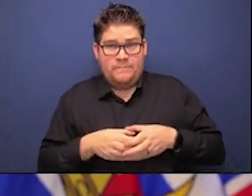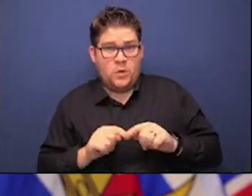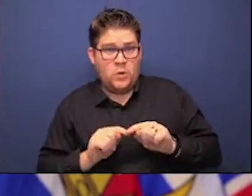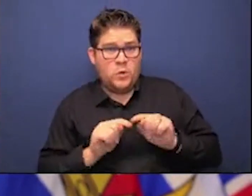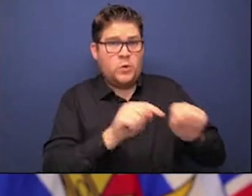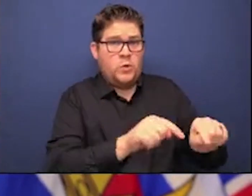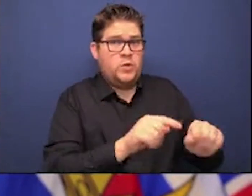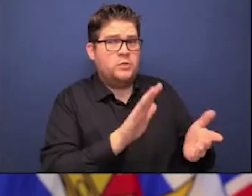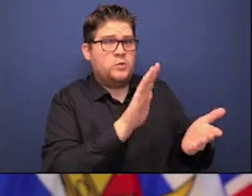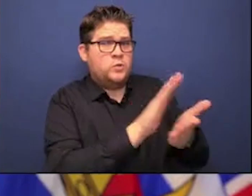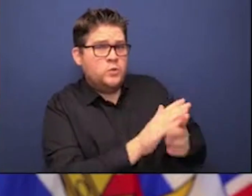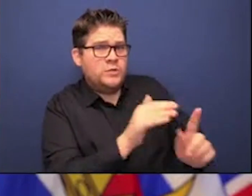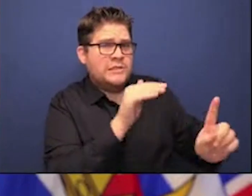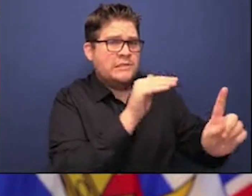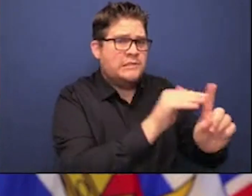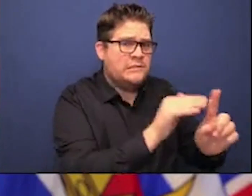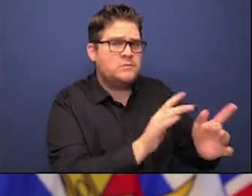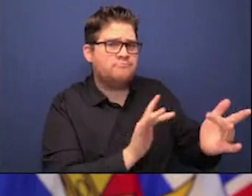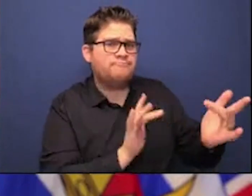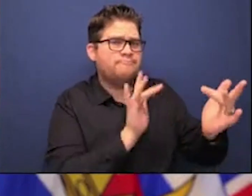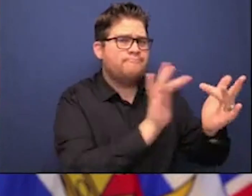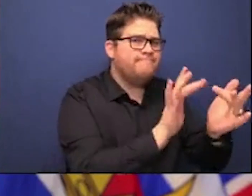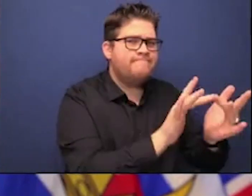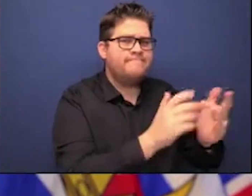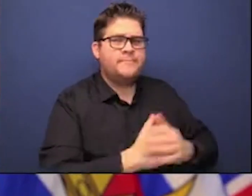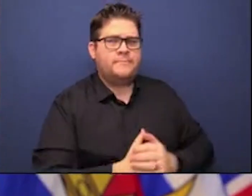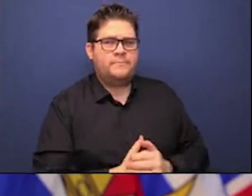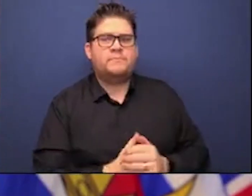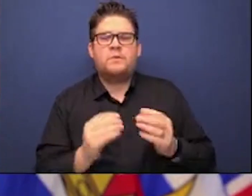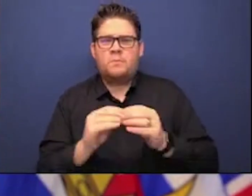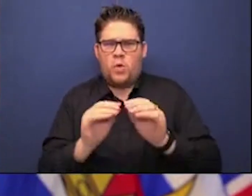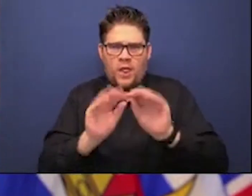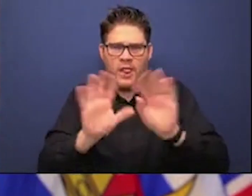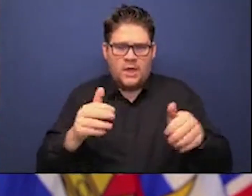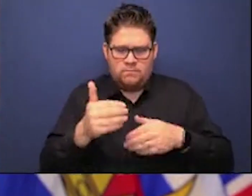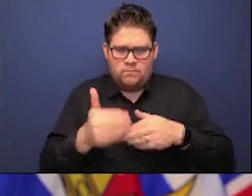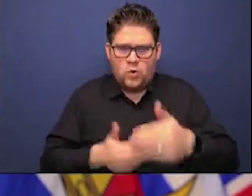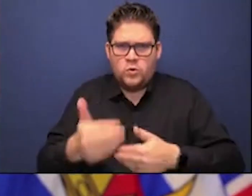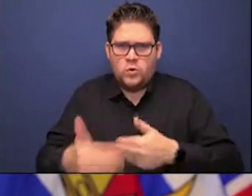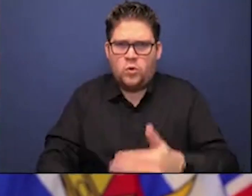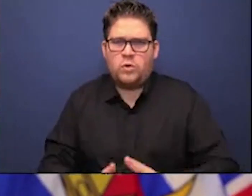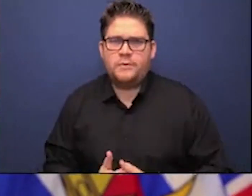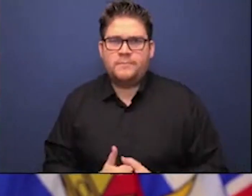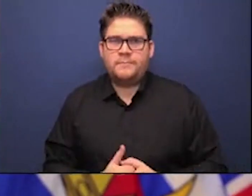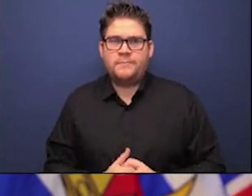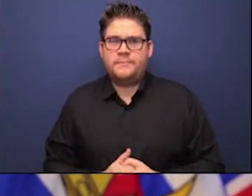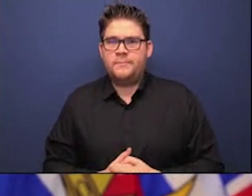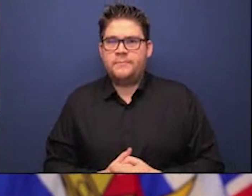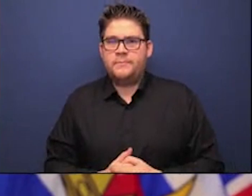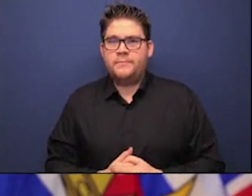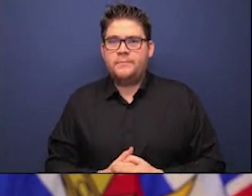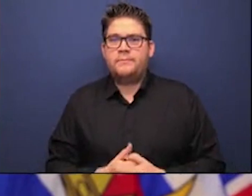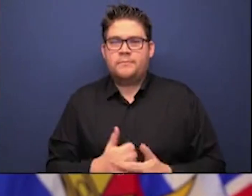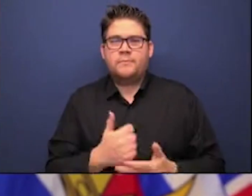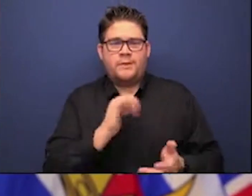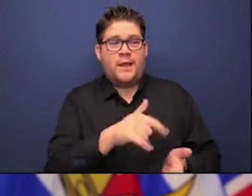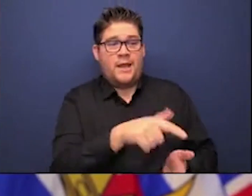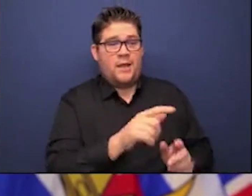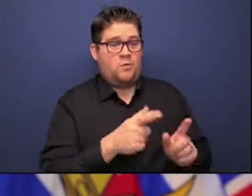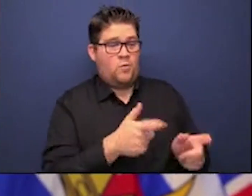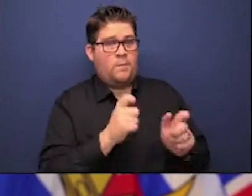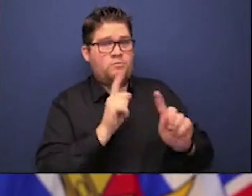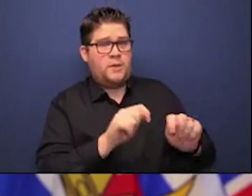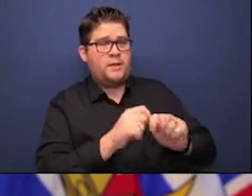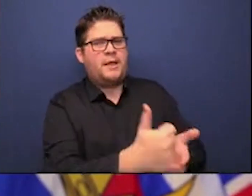more rapid basis who to connect with and how to do that and what kinds of information will be needed on both sides. That was something